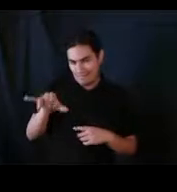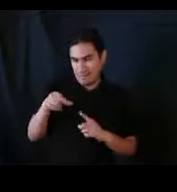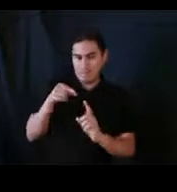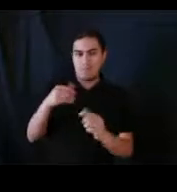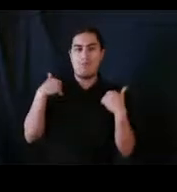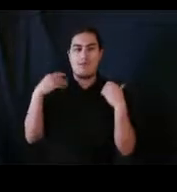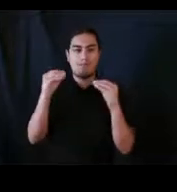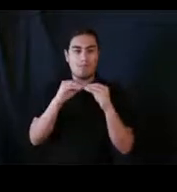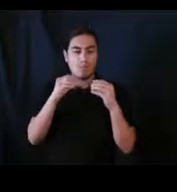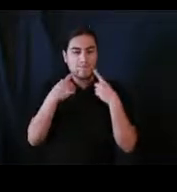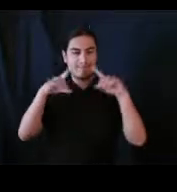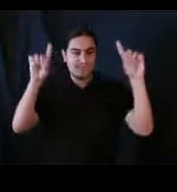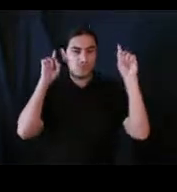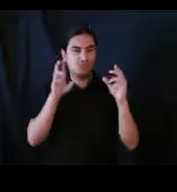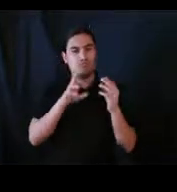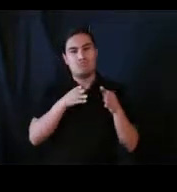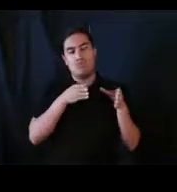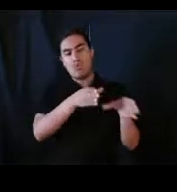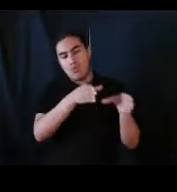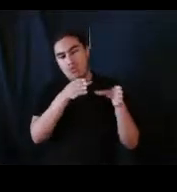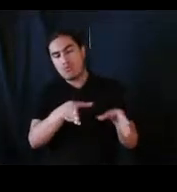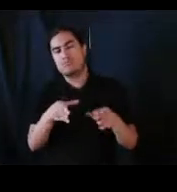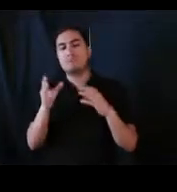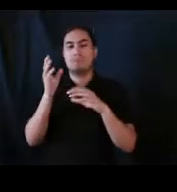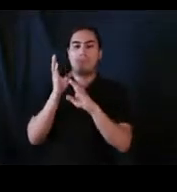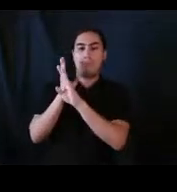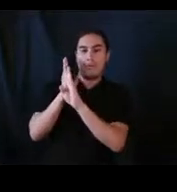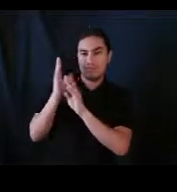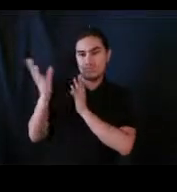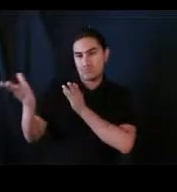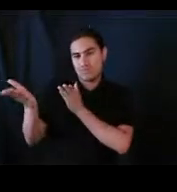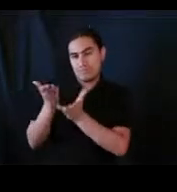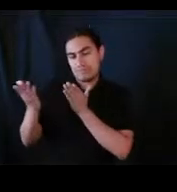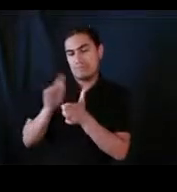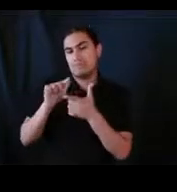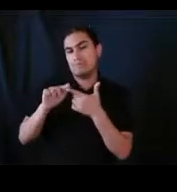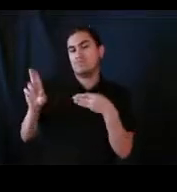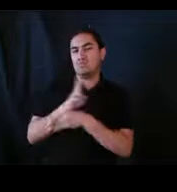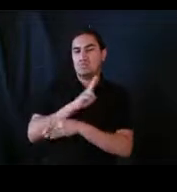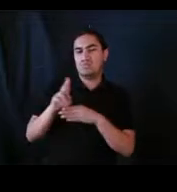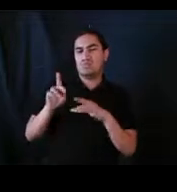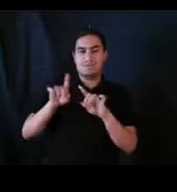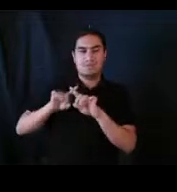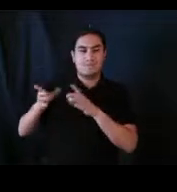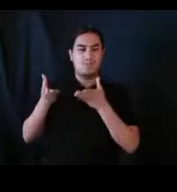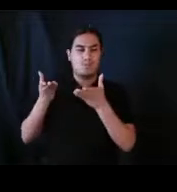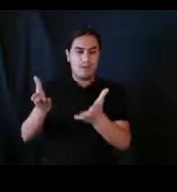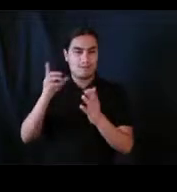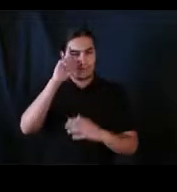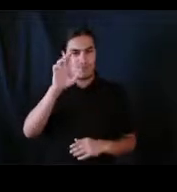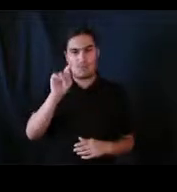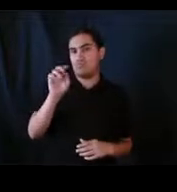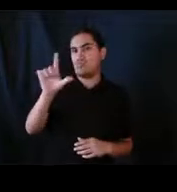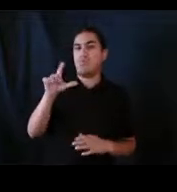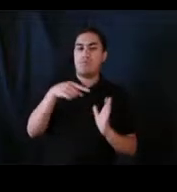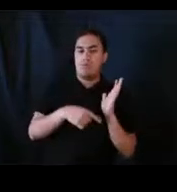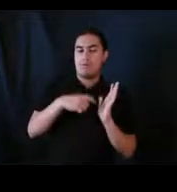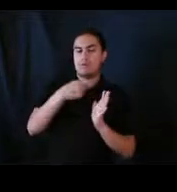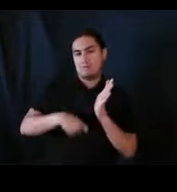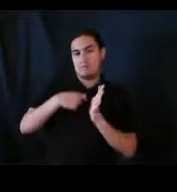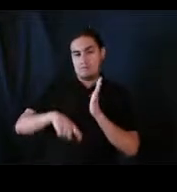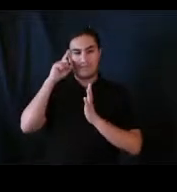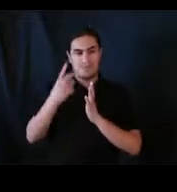efficient roadways more seamless and reliable bus service and use dynamic toll pricing to create more revenue streams from